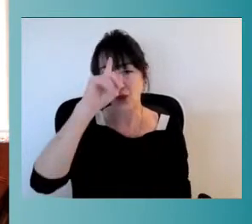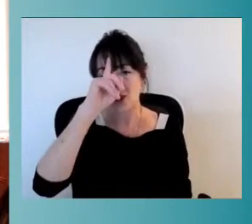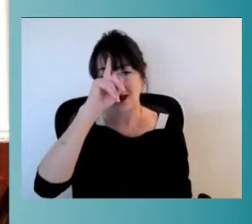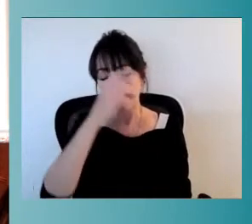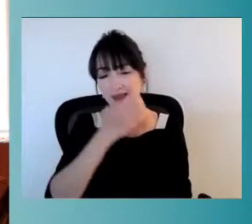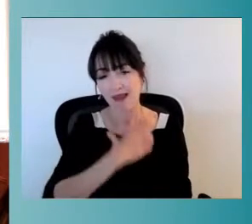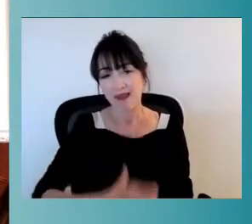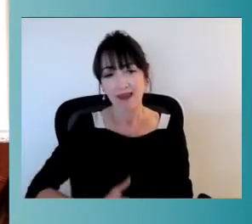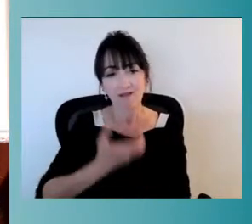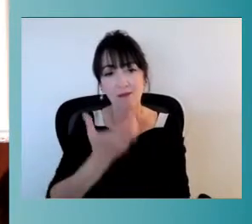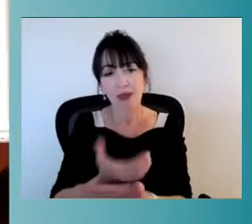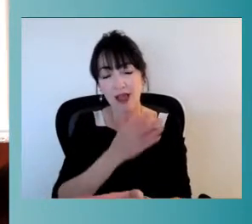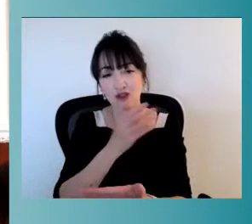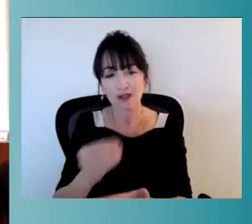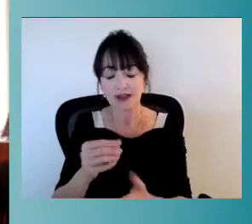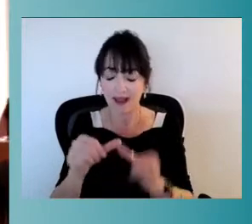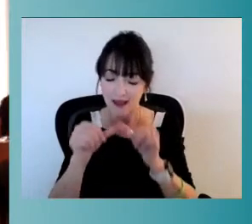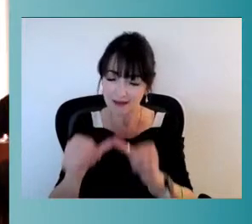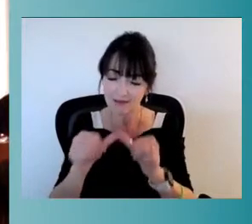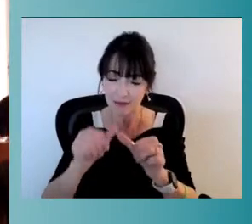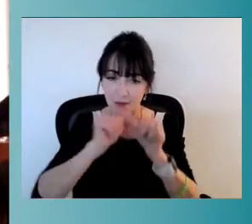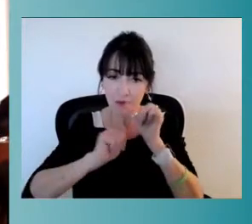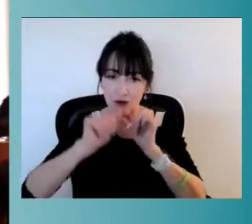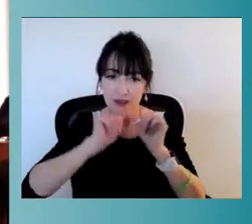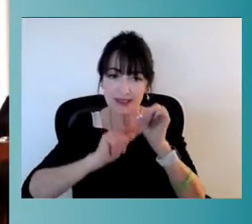persistence. So thank you all so much.